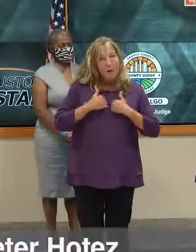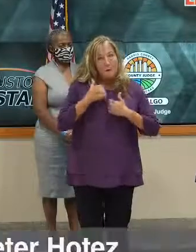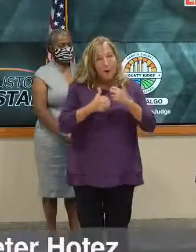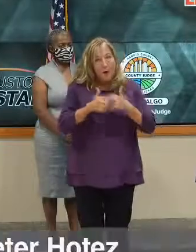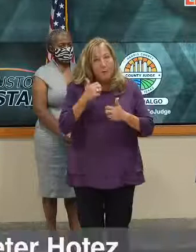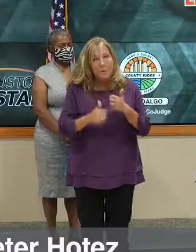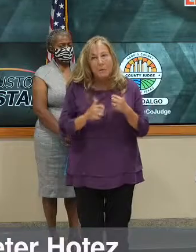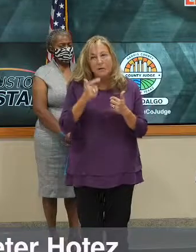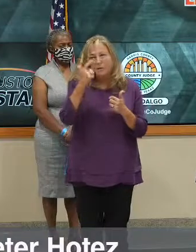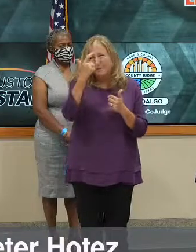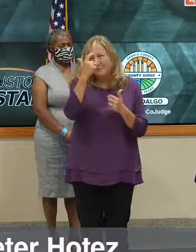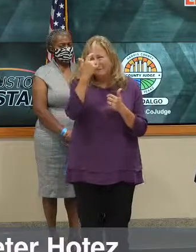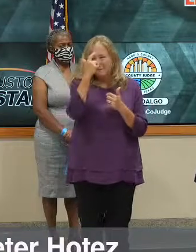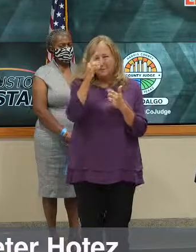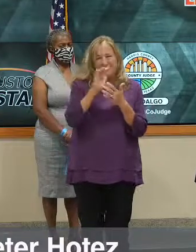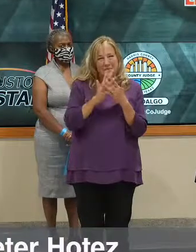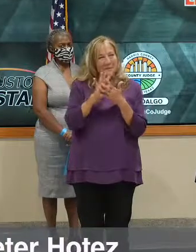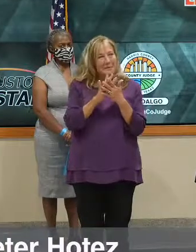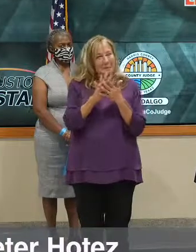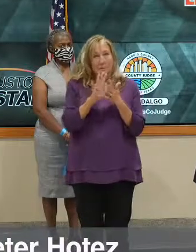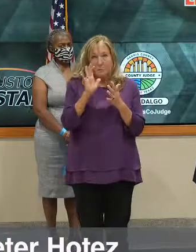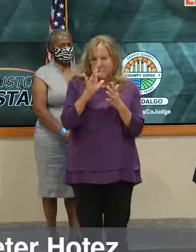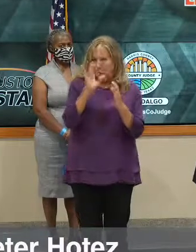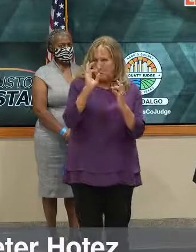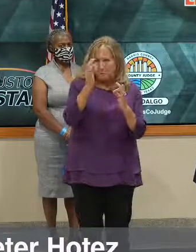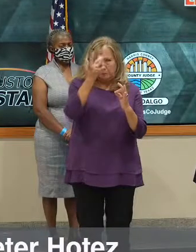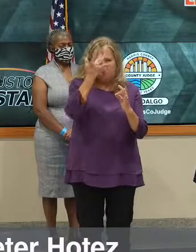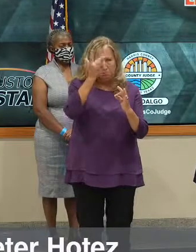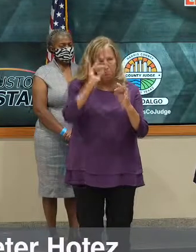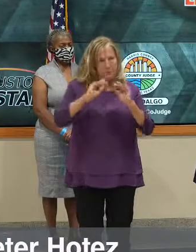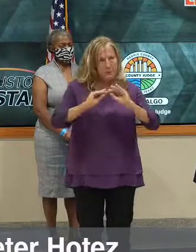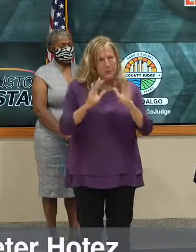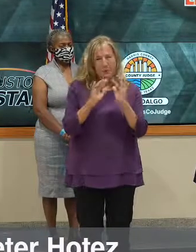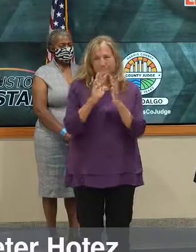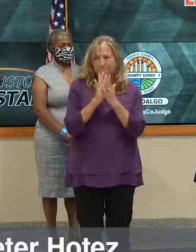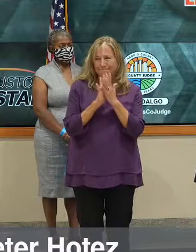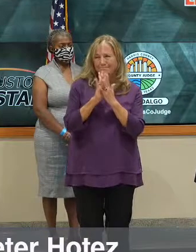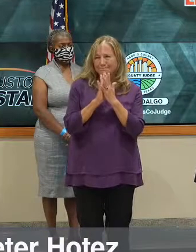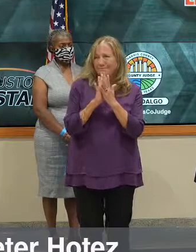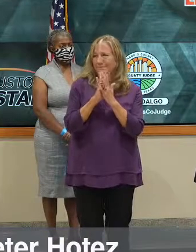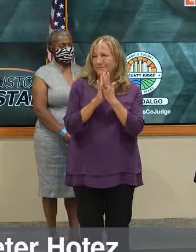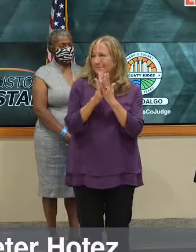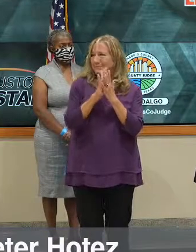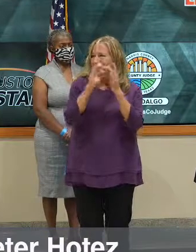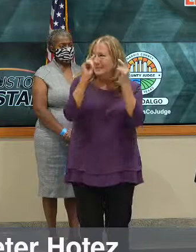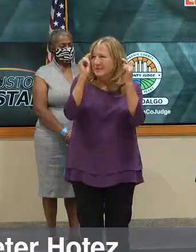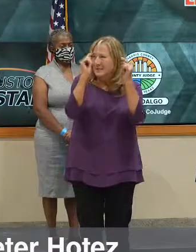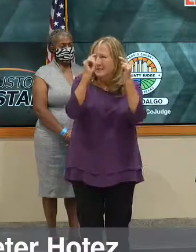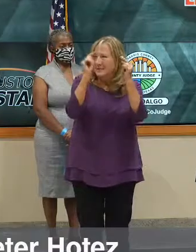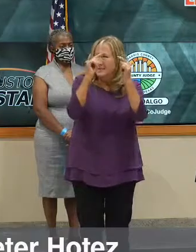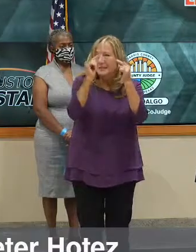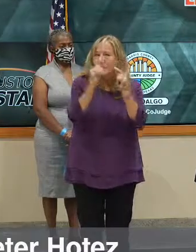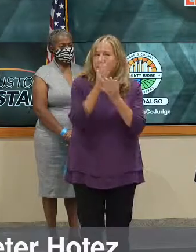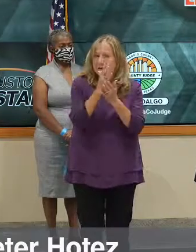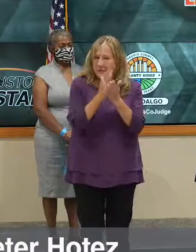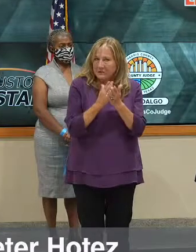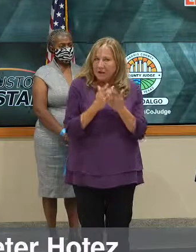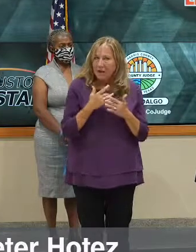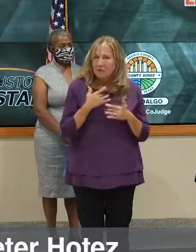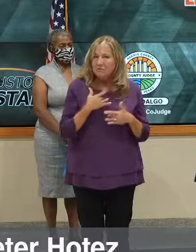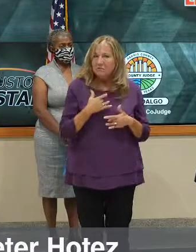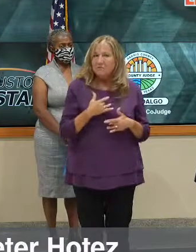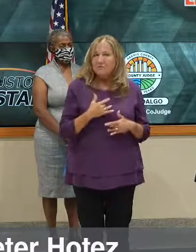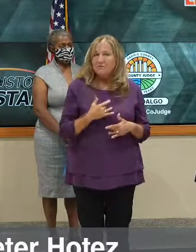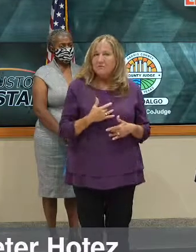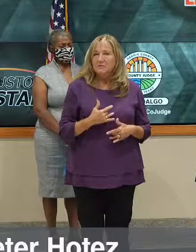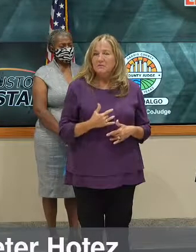where they're just not functioning at the level they want to, or having prolonged headaches or even depression. We're seeing that as well. We're starting to